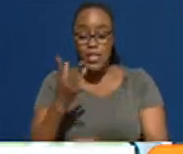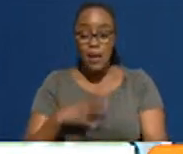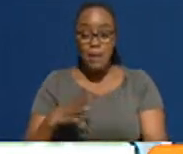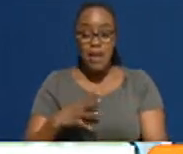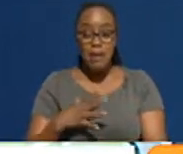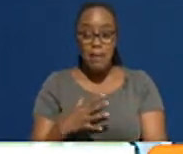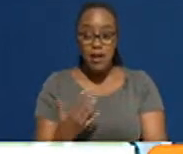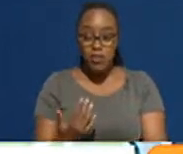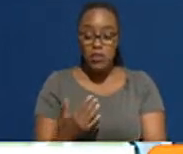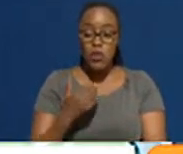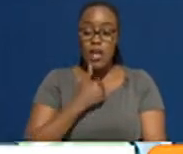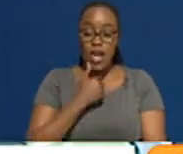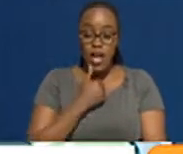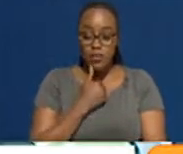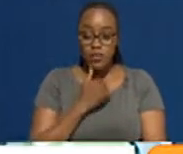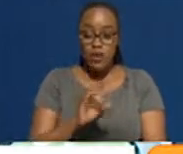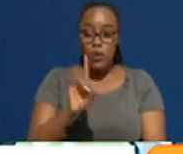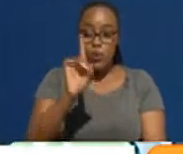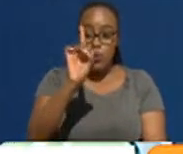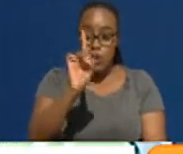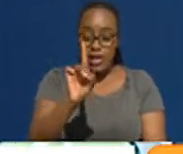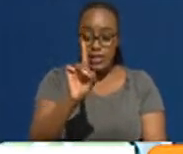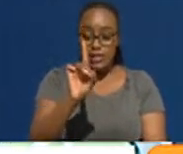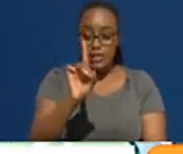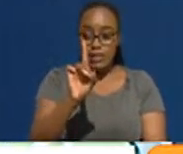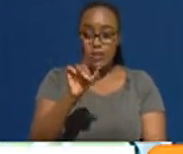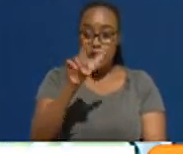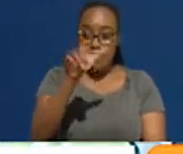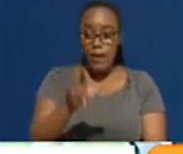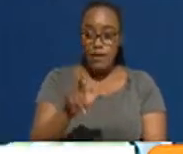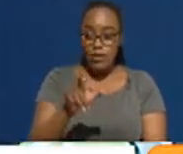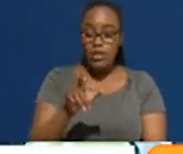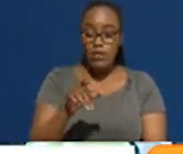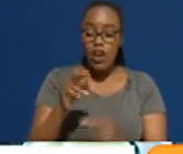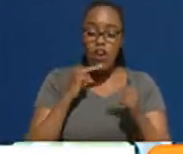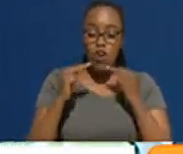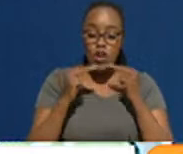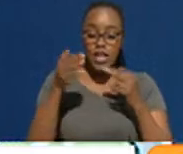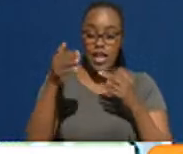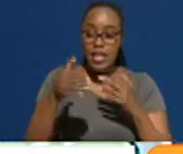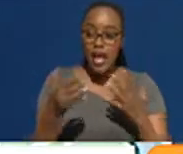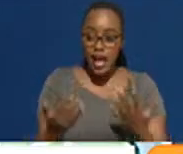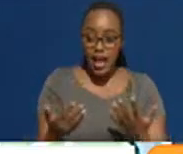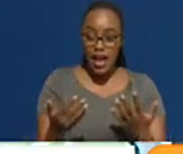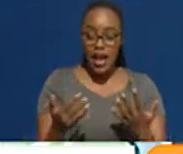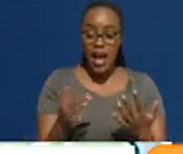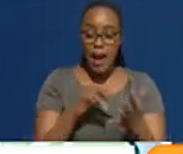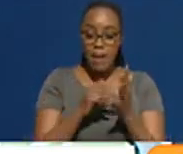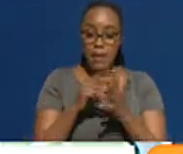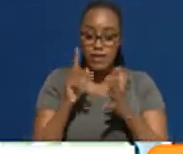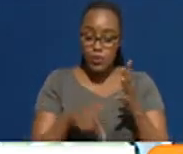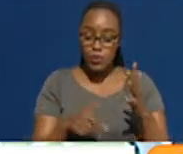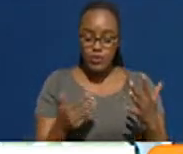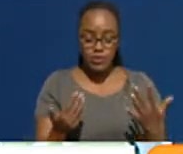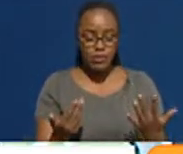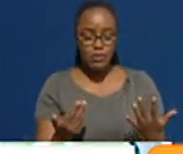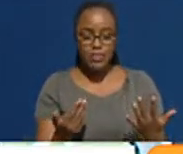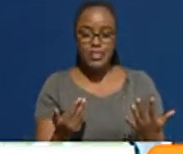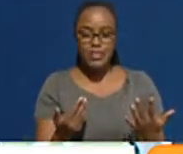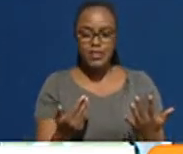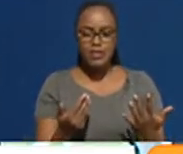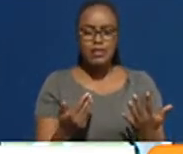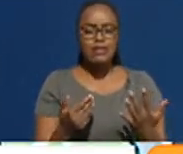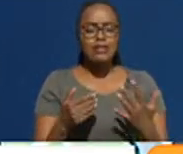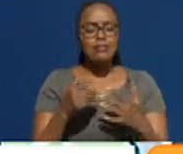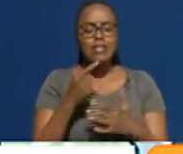fact, I'm going to have one of my banquets in one of the candidates' hotels there. Excellent. That means, therefore, and I have said